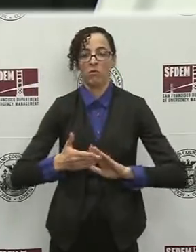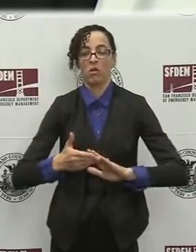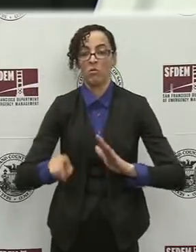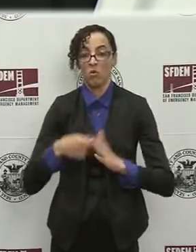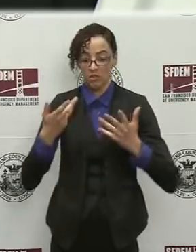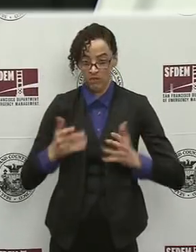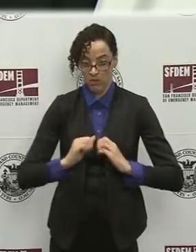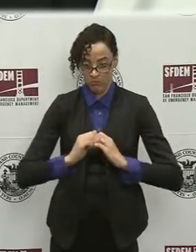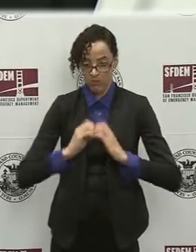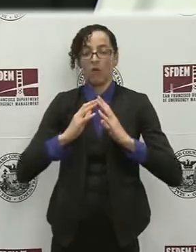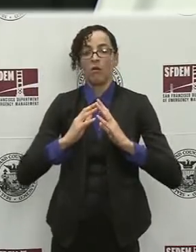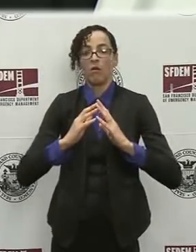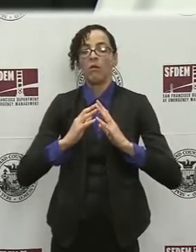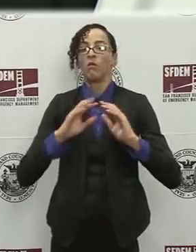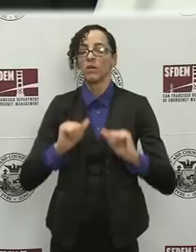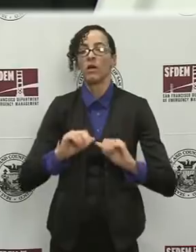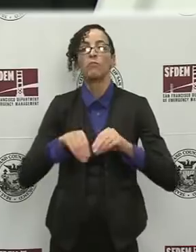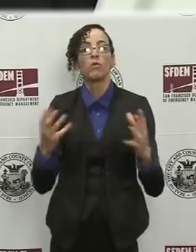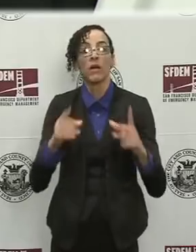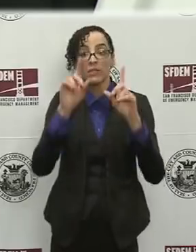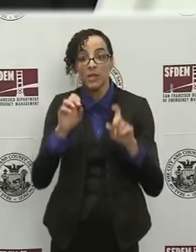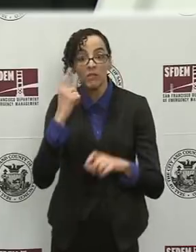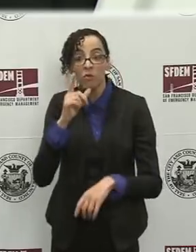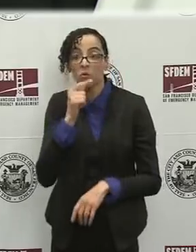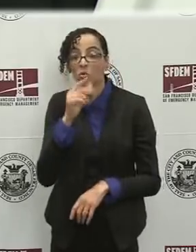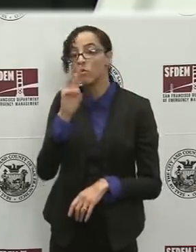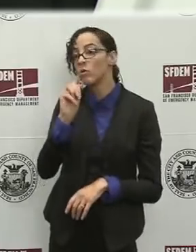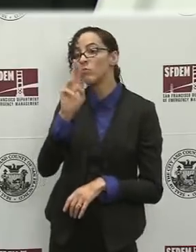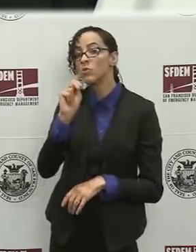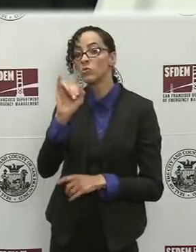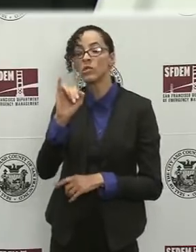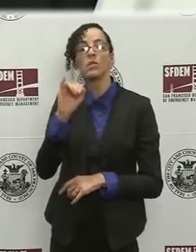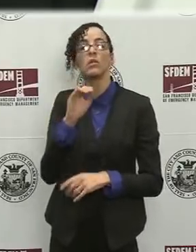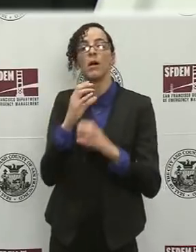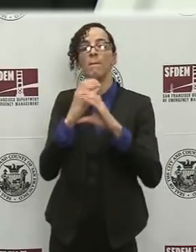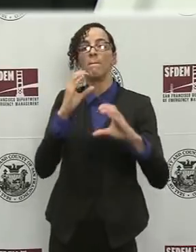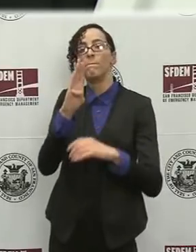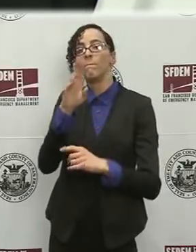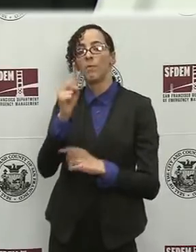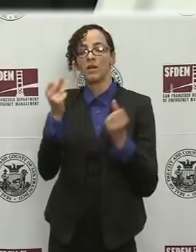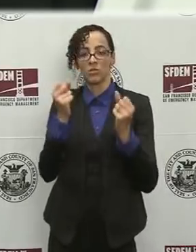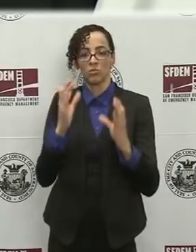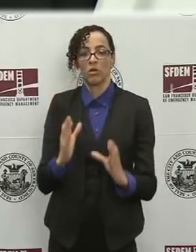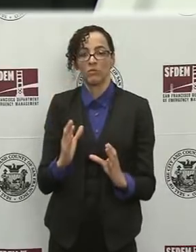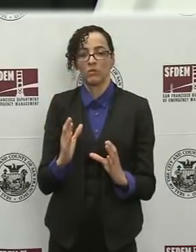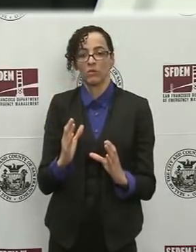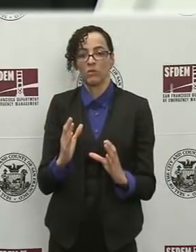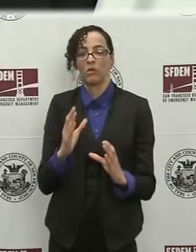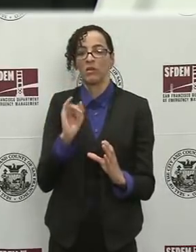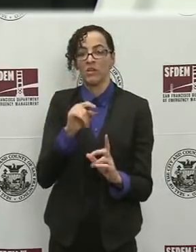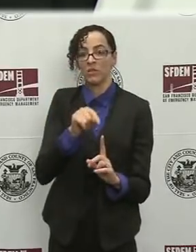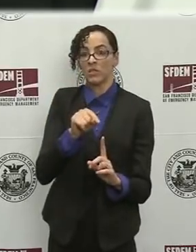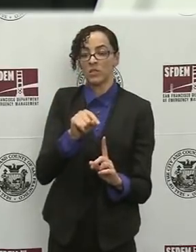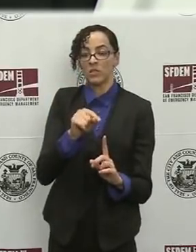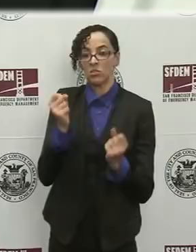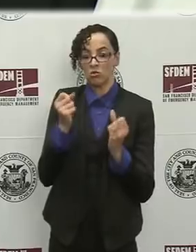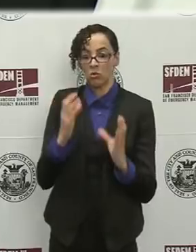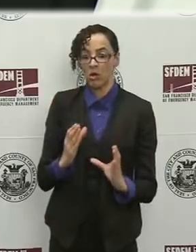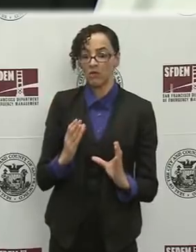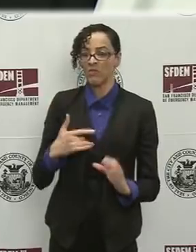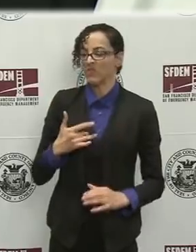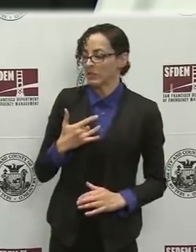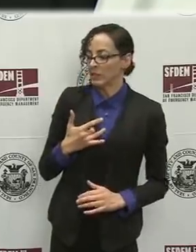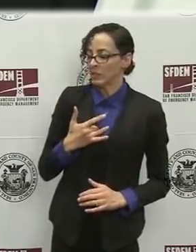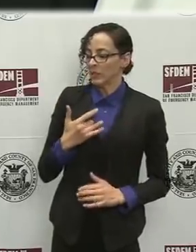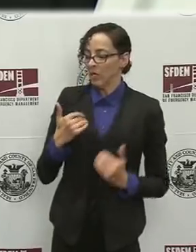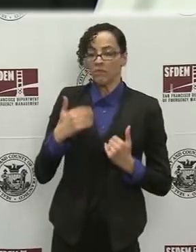tests for Muni drivers so that if they have questions about whether any illness they may feel could be